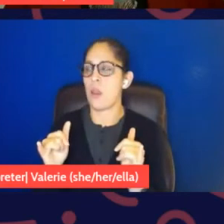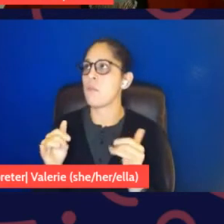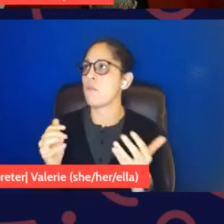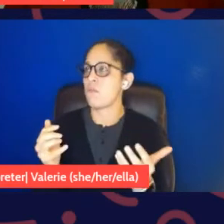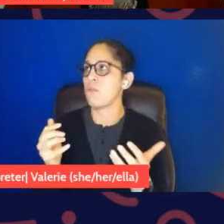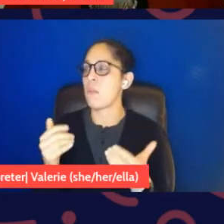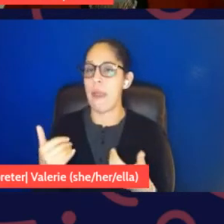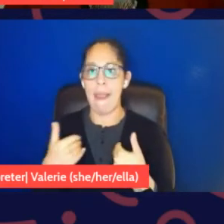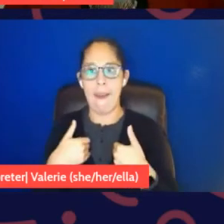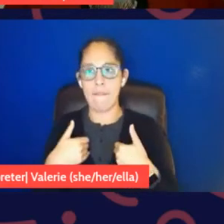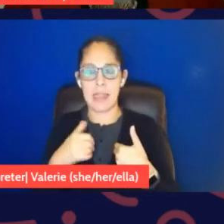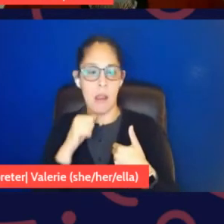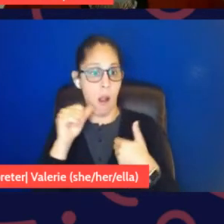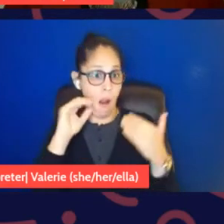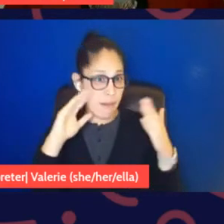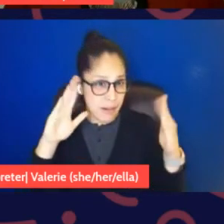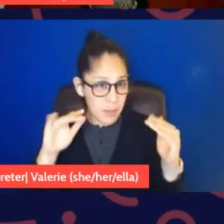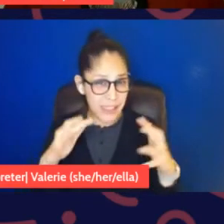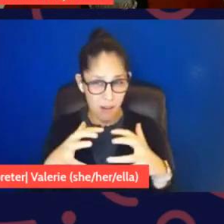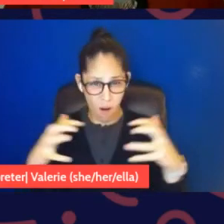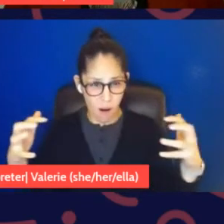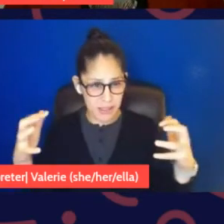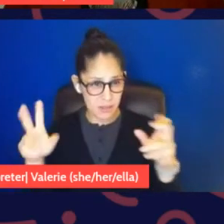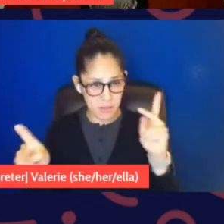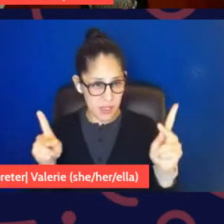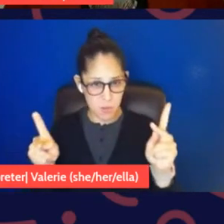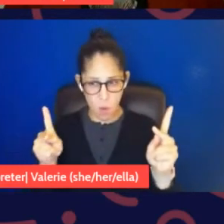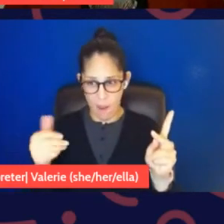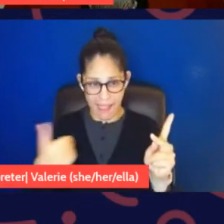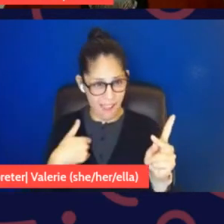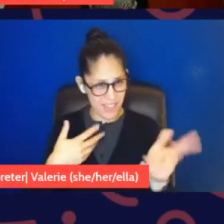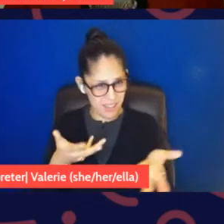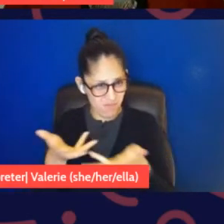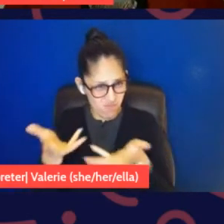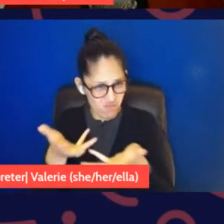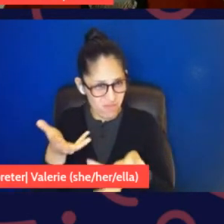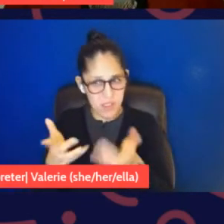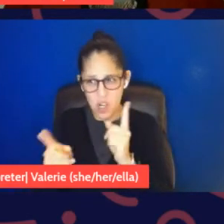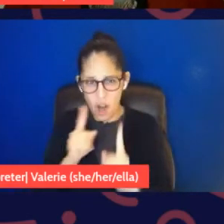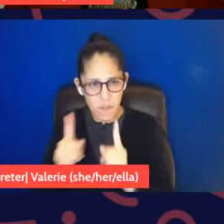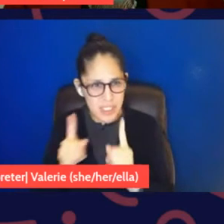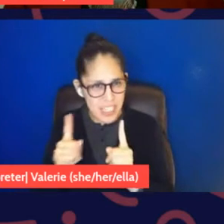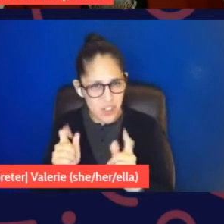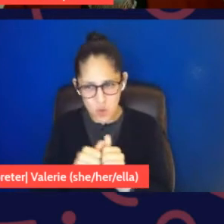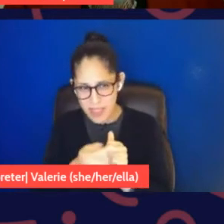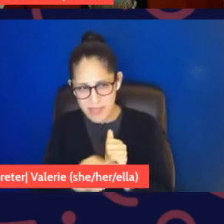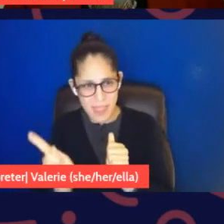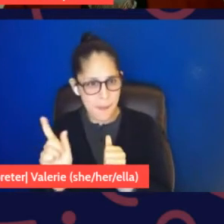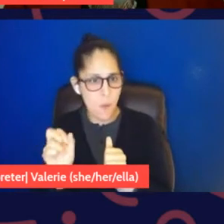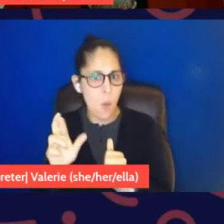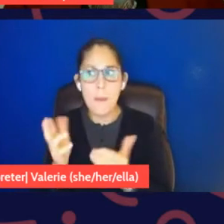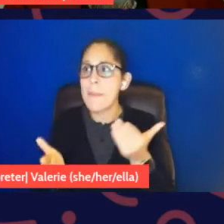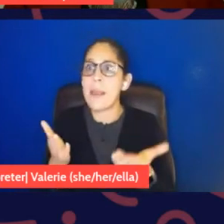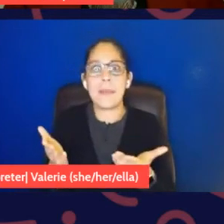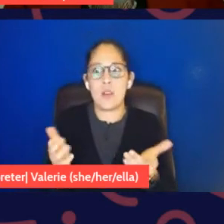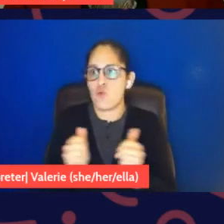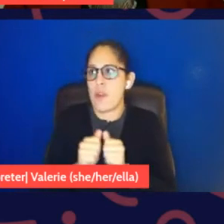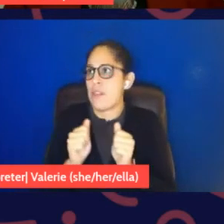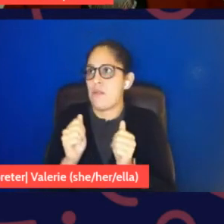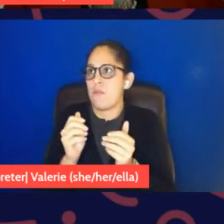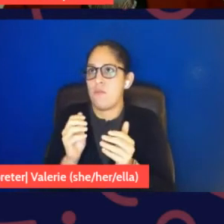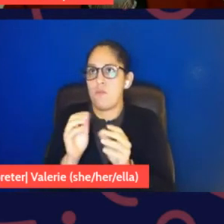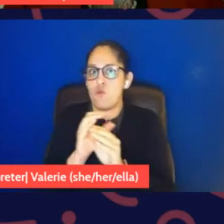with unexpected audiences? Or maybe even audiences that aren't even there. I in the